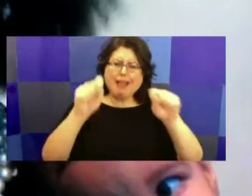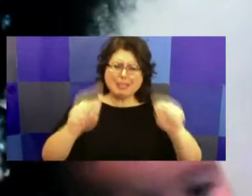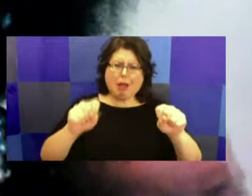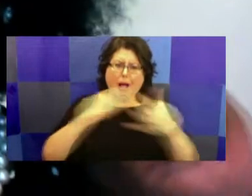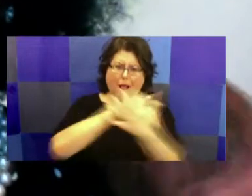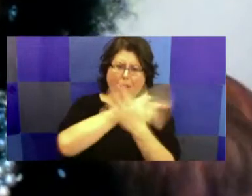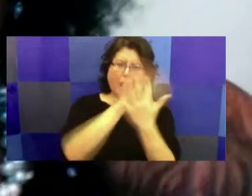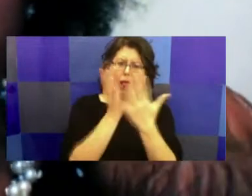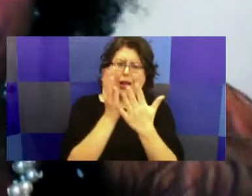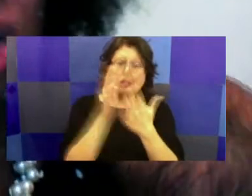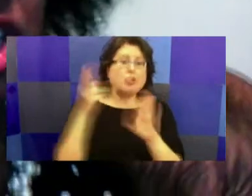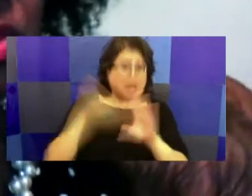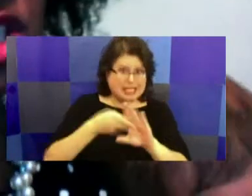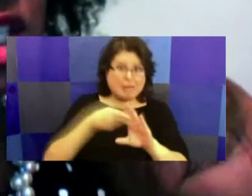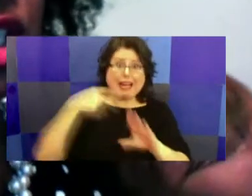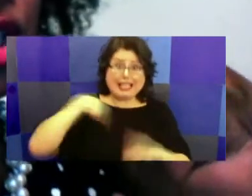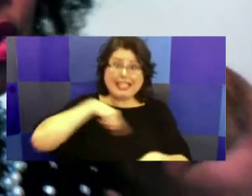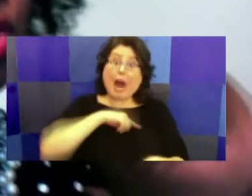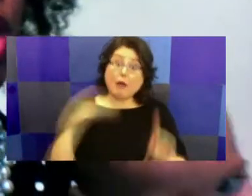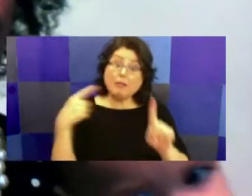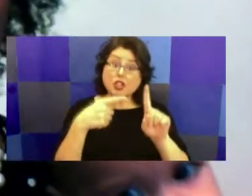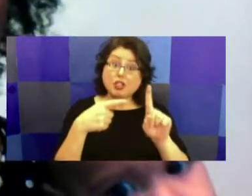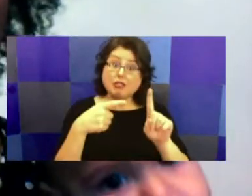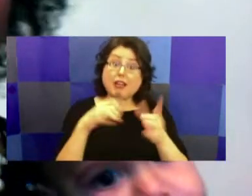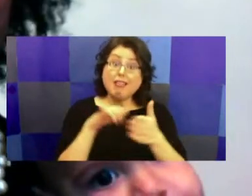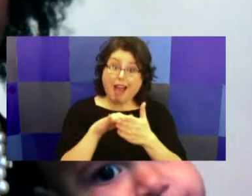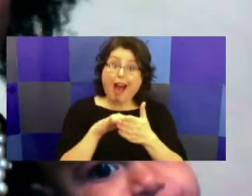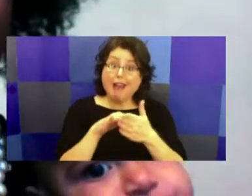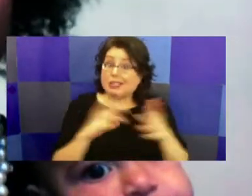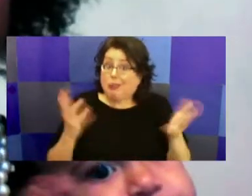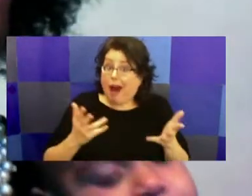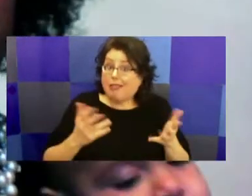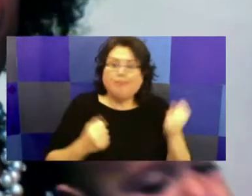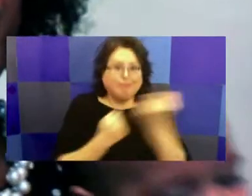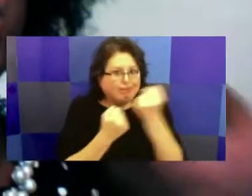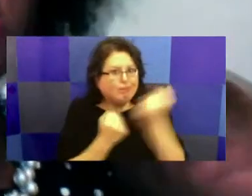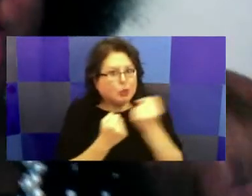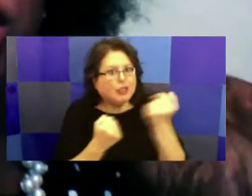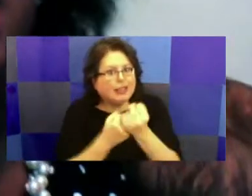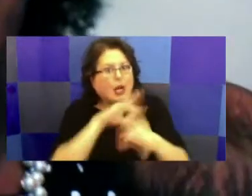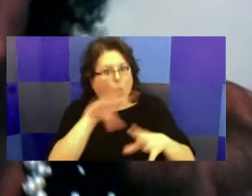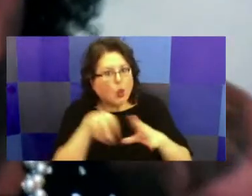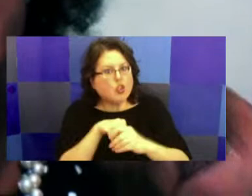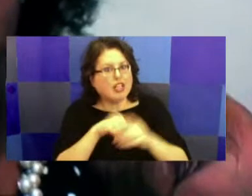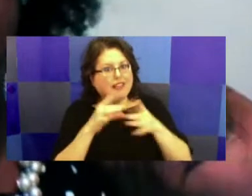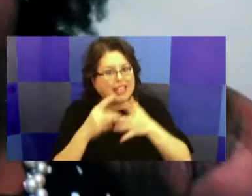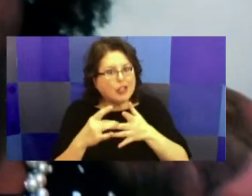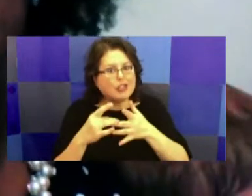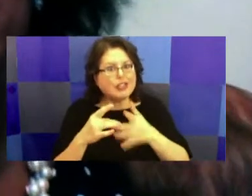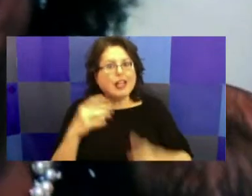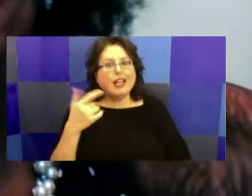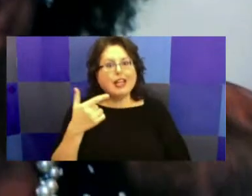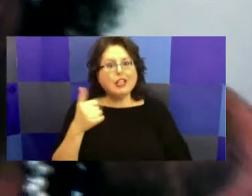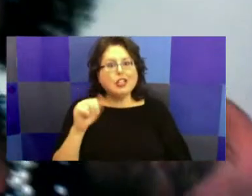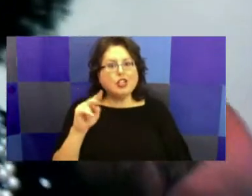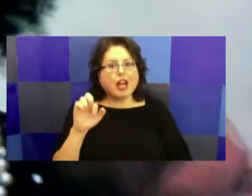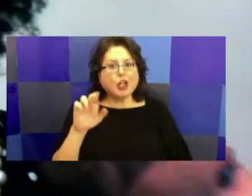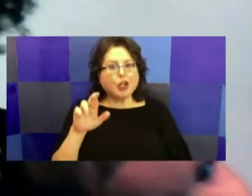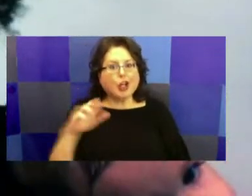participate in our mission, which is to foster inclusive leadership, gender equity, and the advancement of